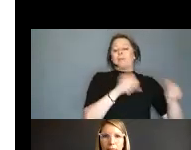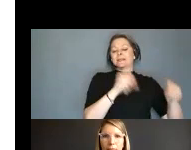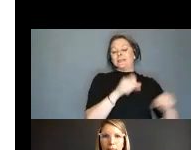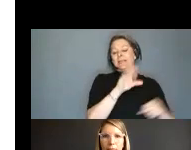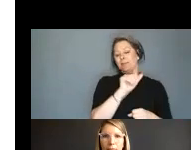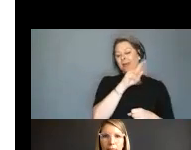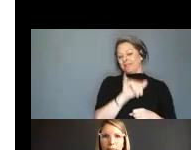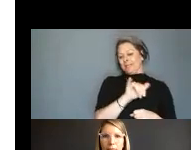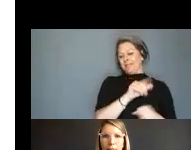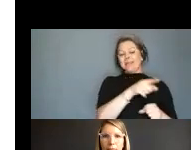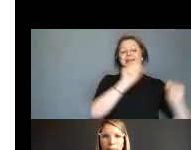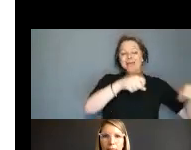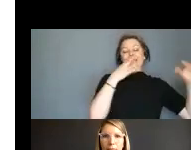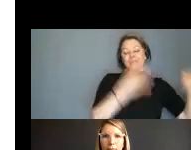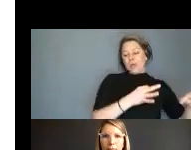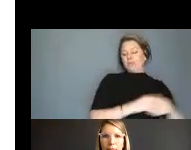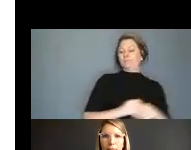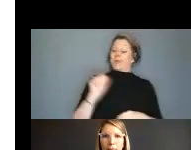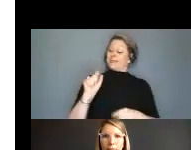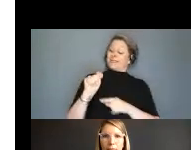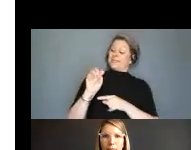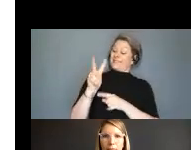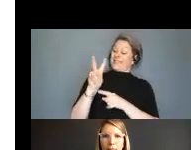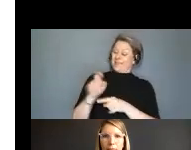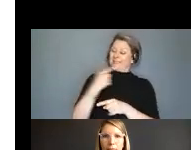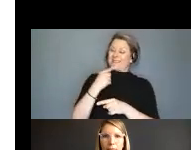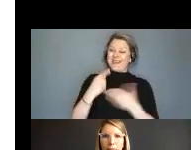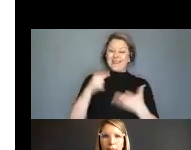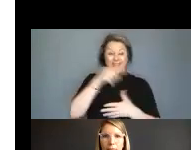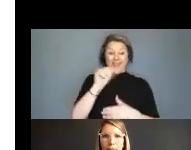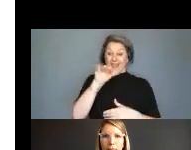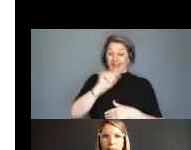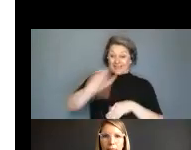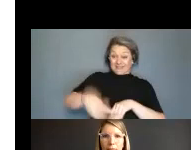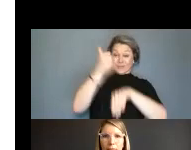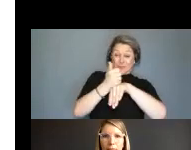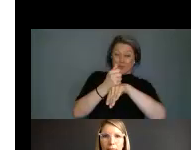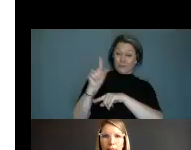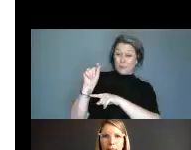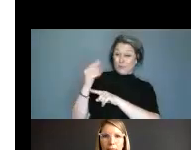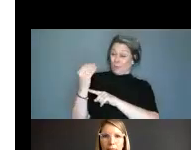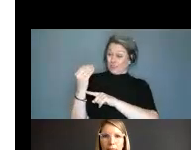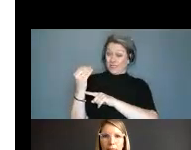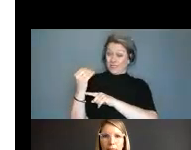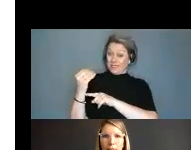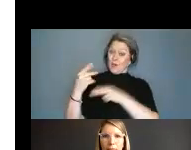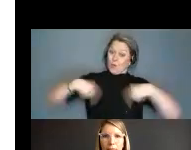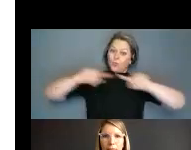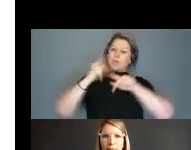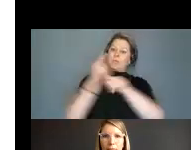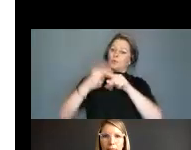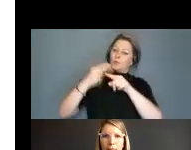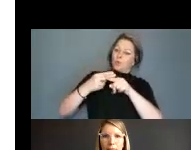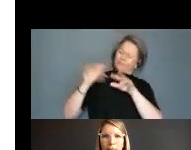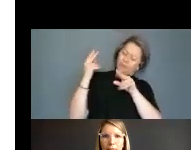alluded to the fact that the whole idea of capacity was introduced when this act came out in 2014.